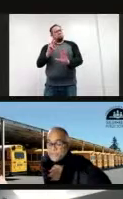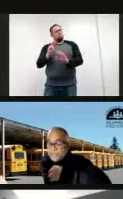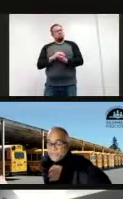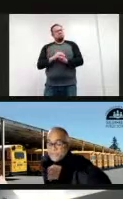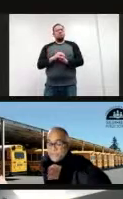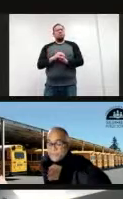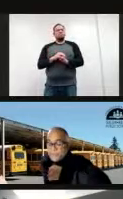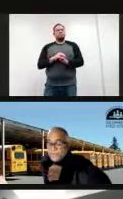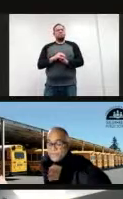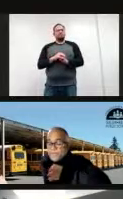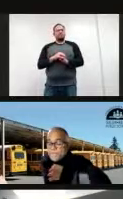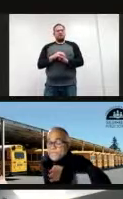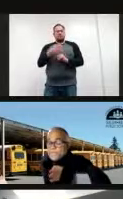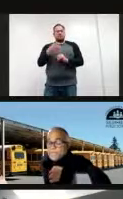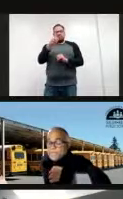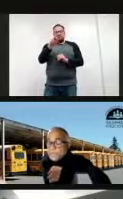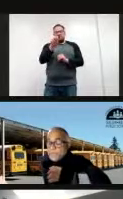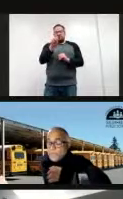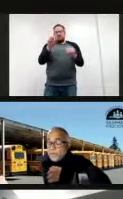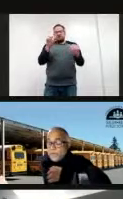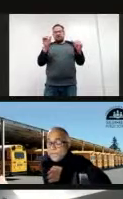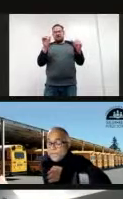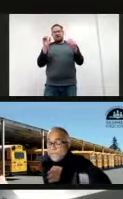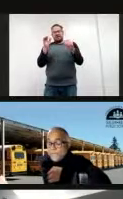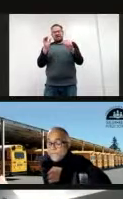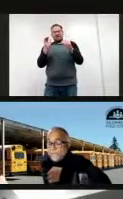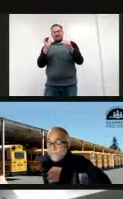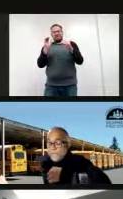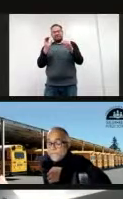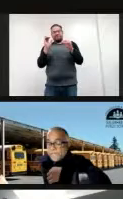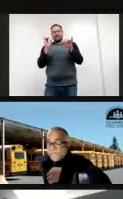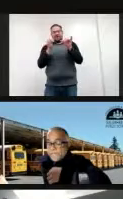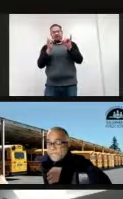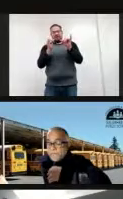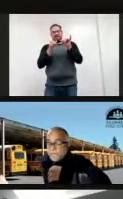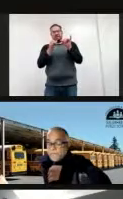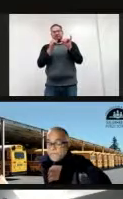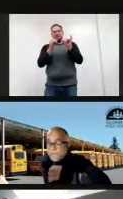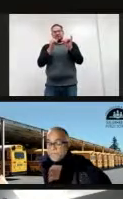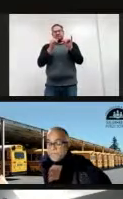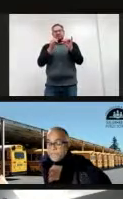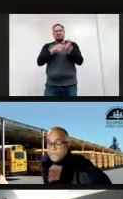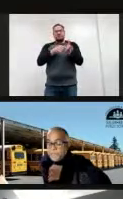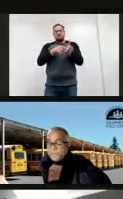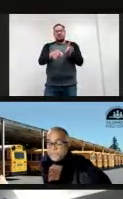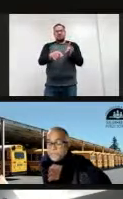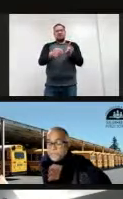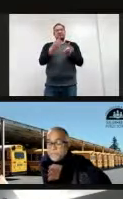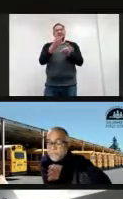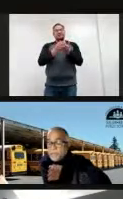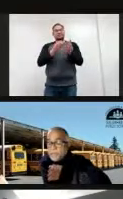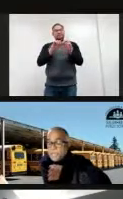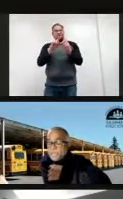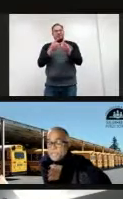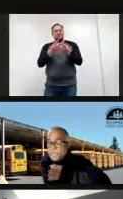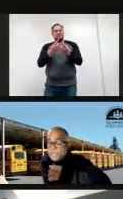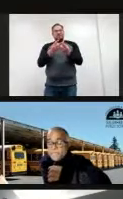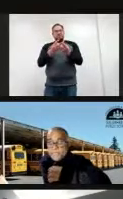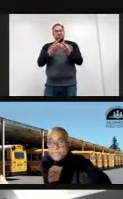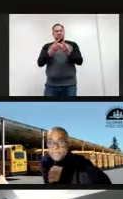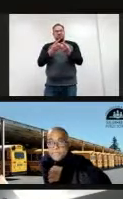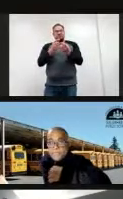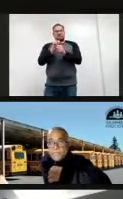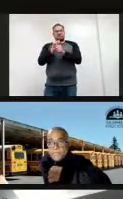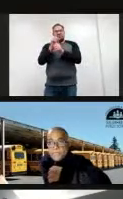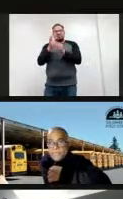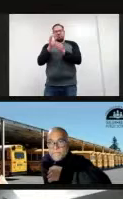The PERS adjusted salary, you may very well know that in some districts, the employee pays their, in most